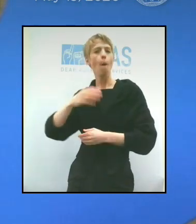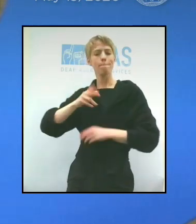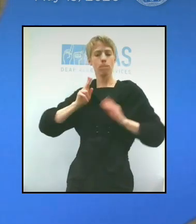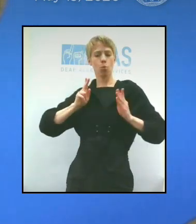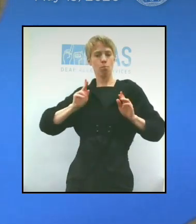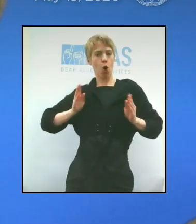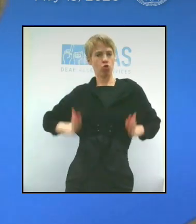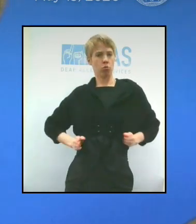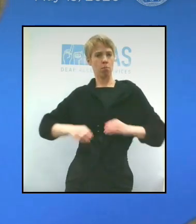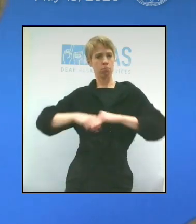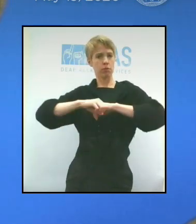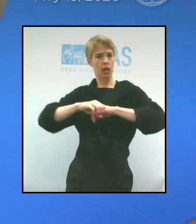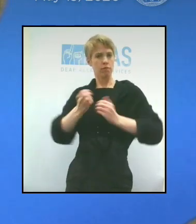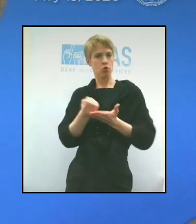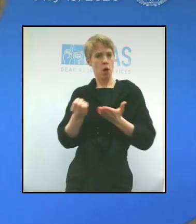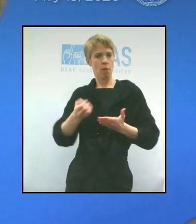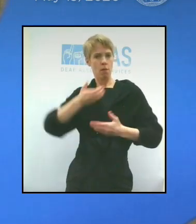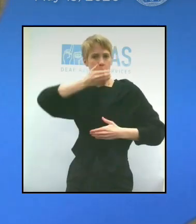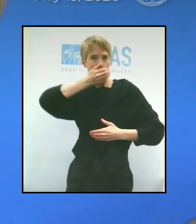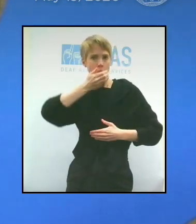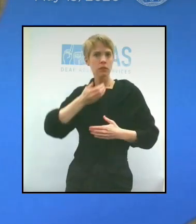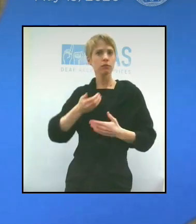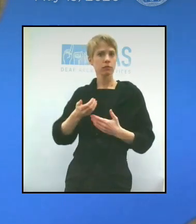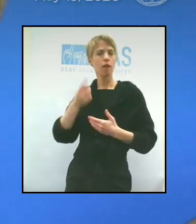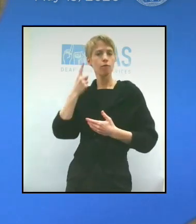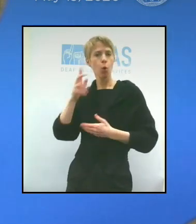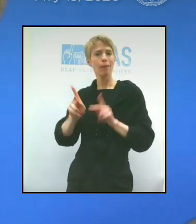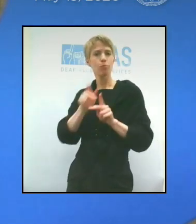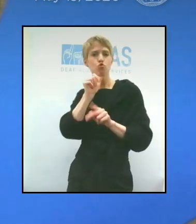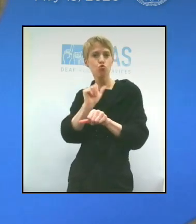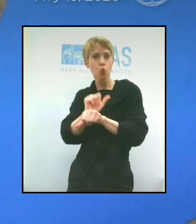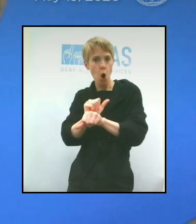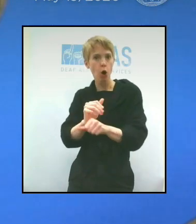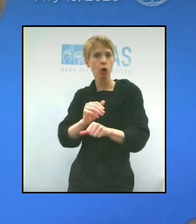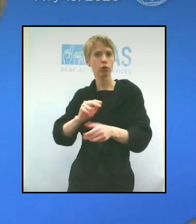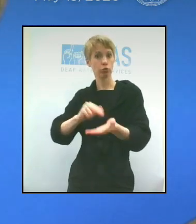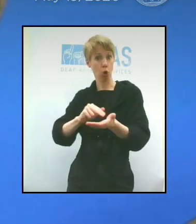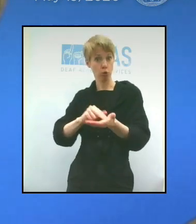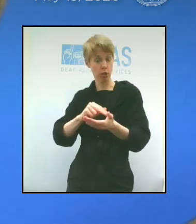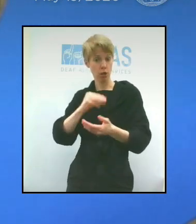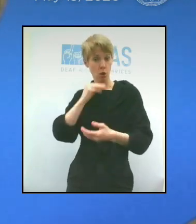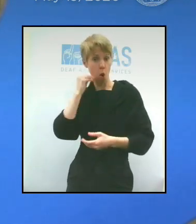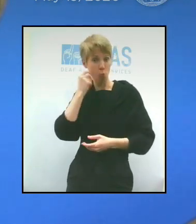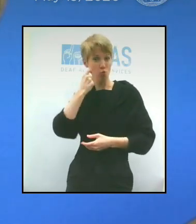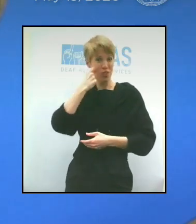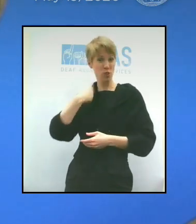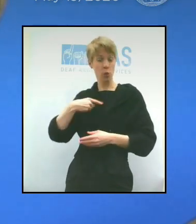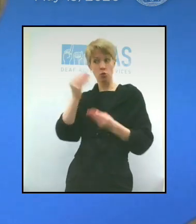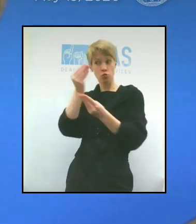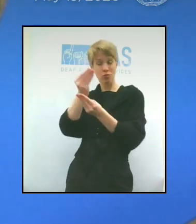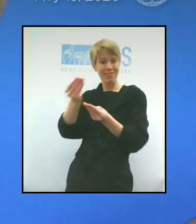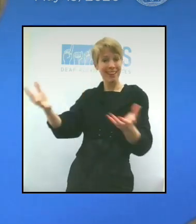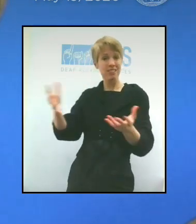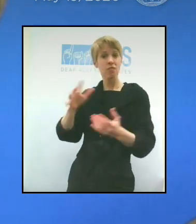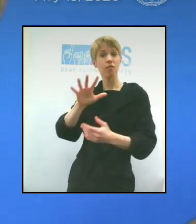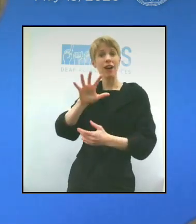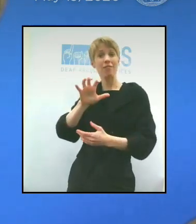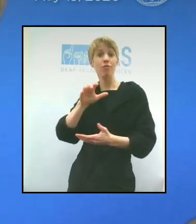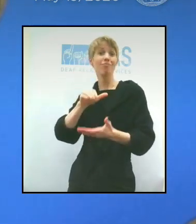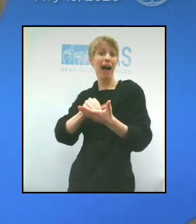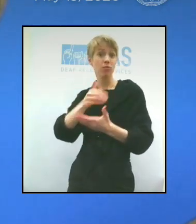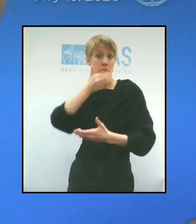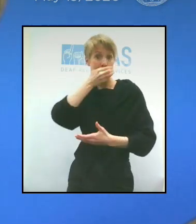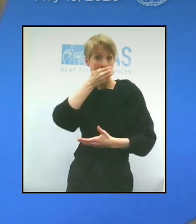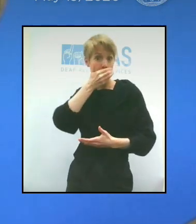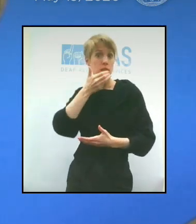Earlier today, we started releasing up to 500,000 masks for general public use. I was there at our